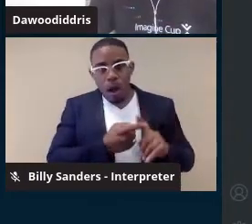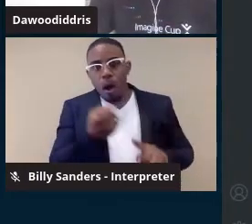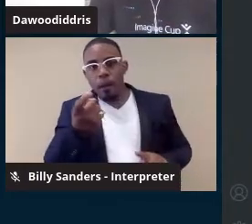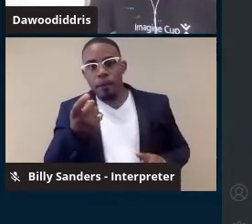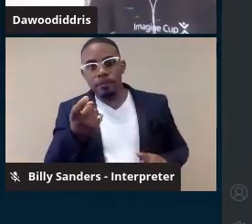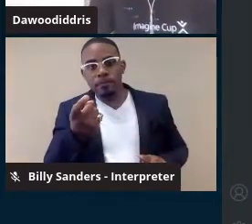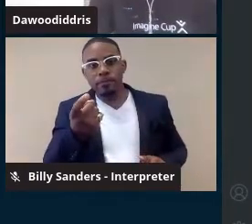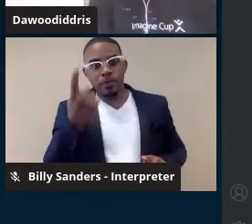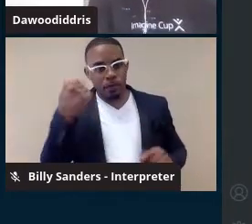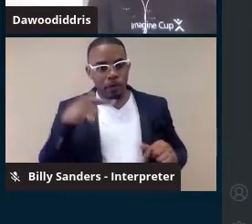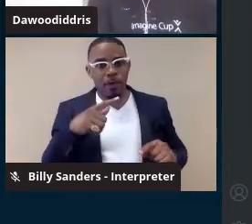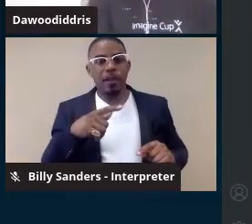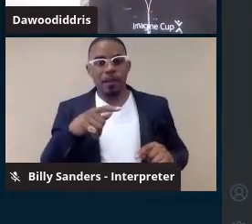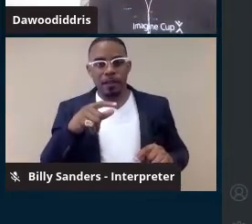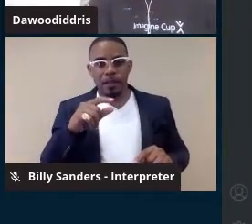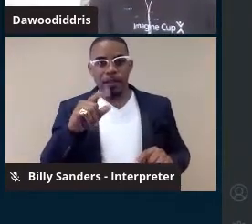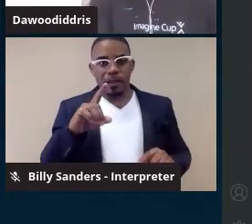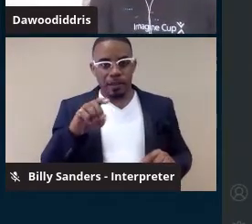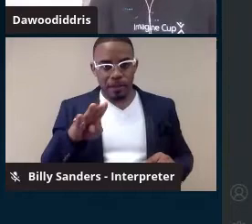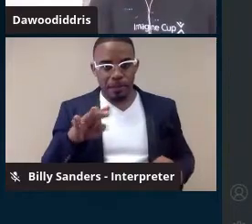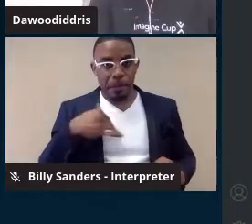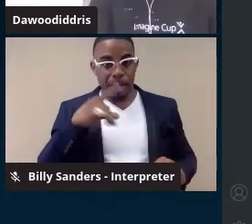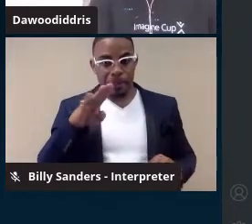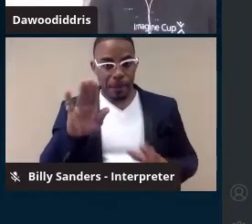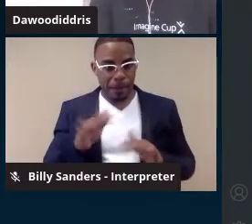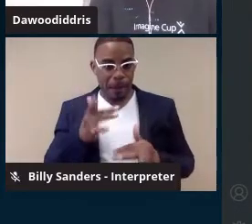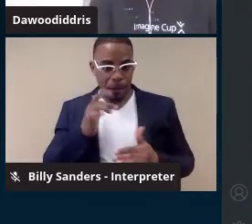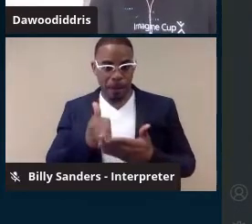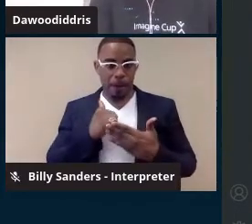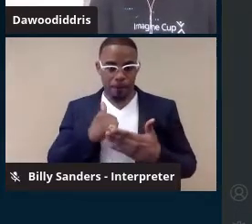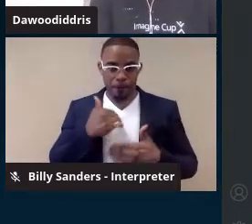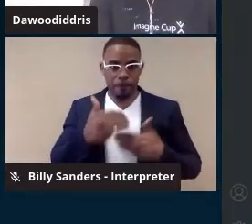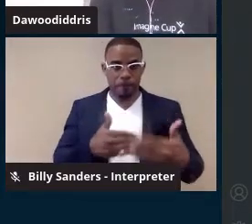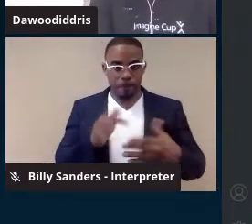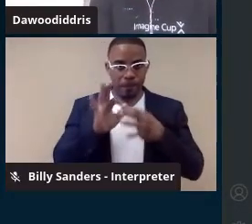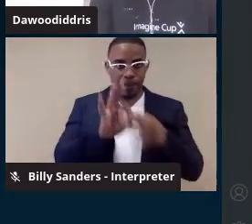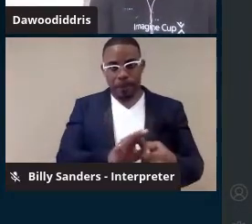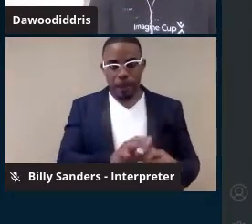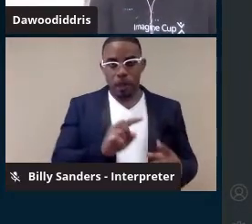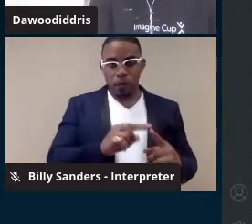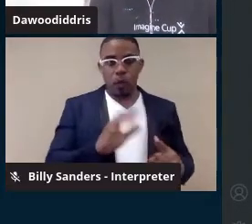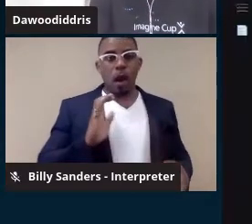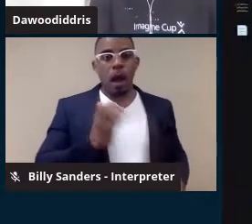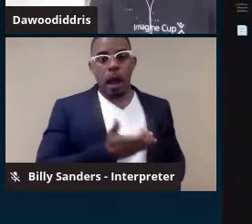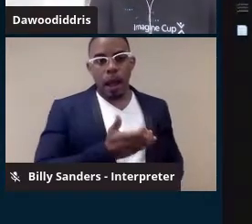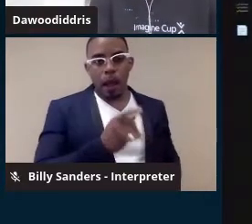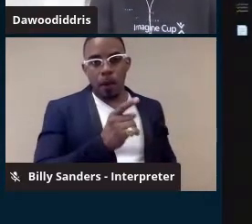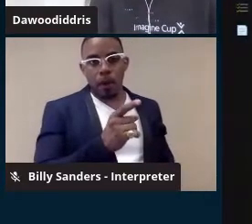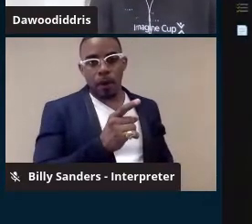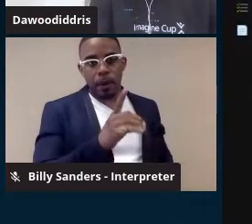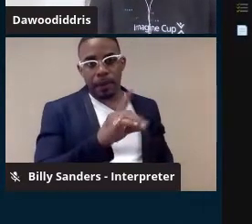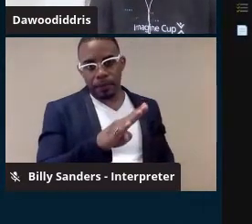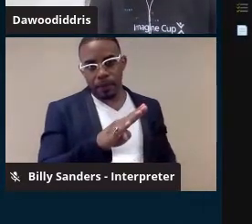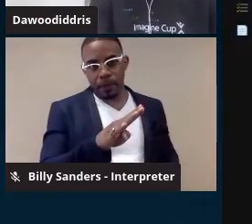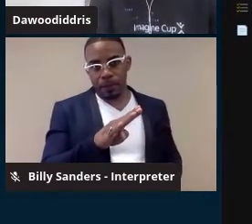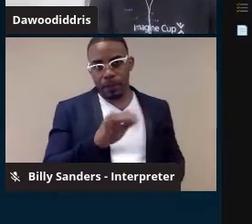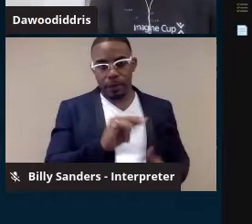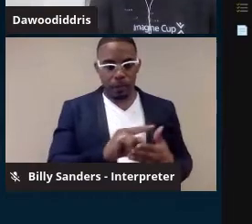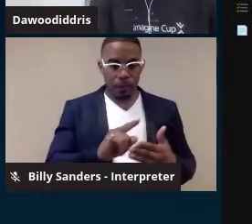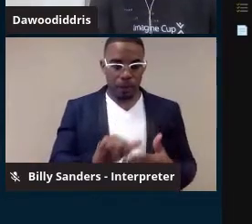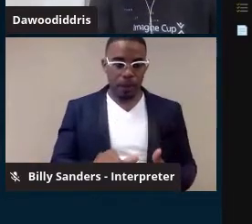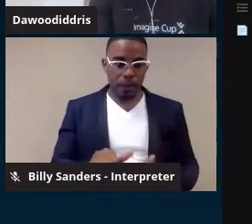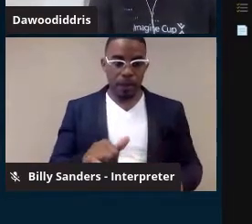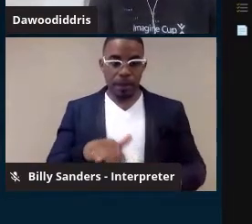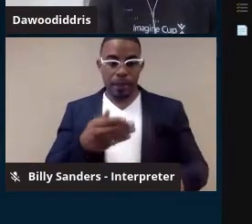MongoDB for us. So MongoDB package would help us to be able to, connect to our database that we've deployed